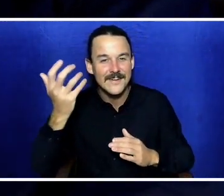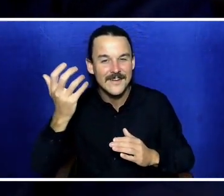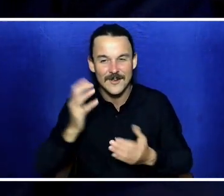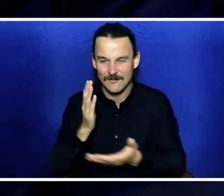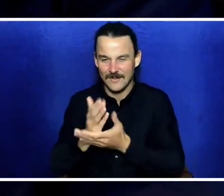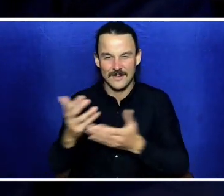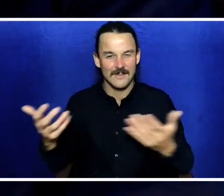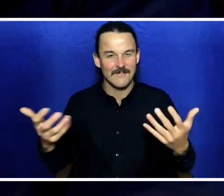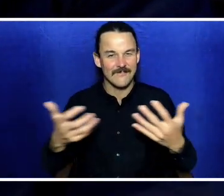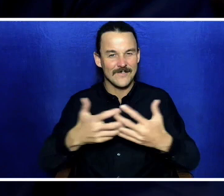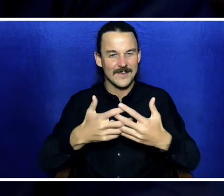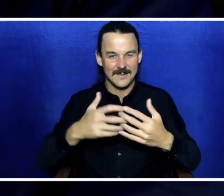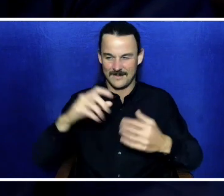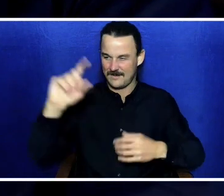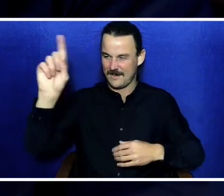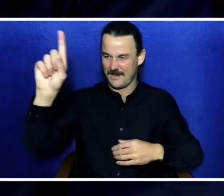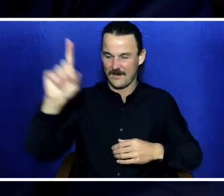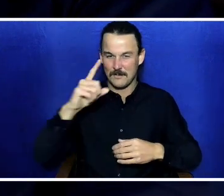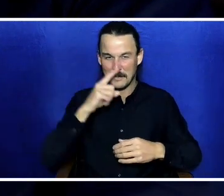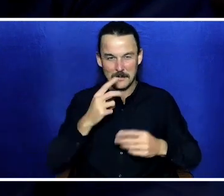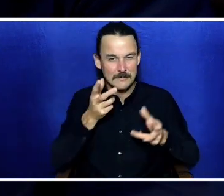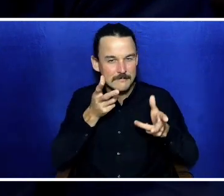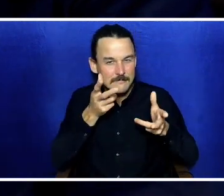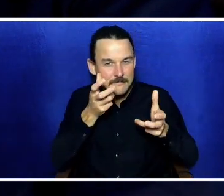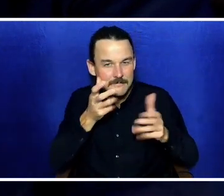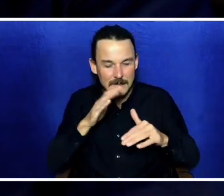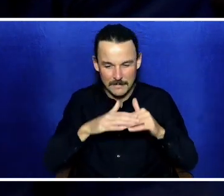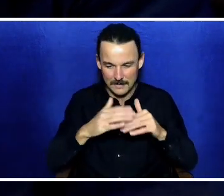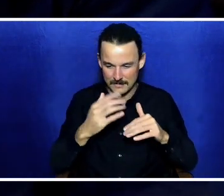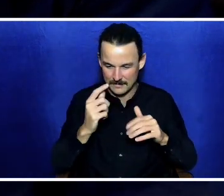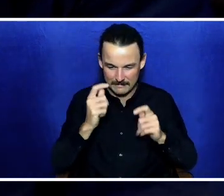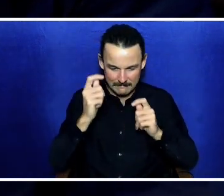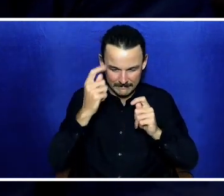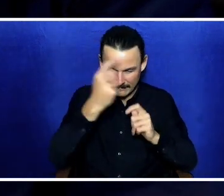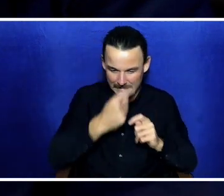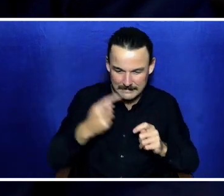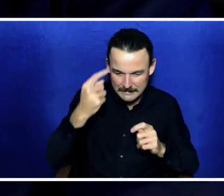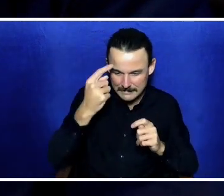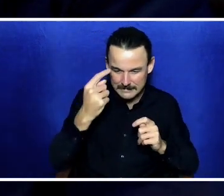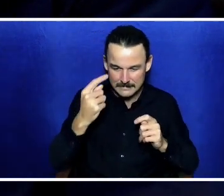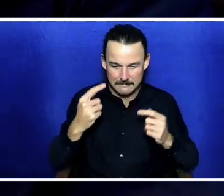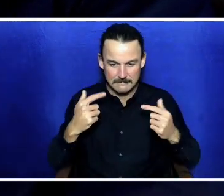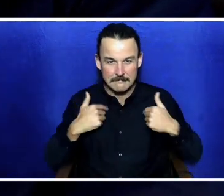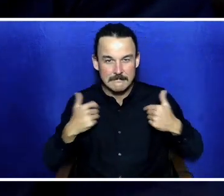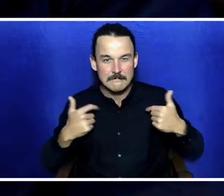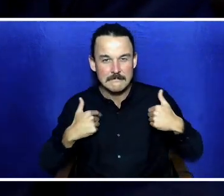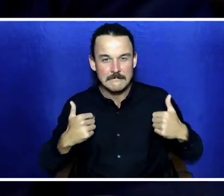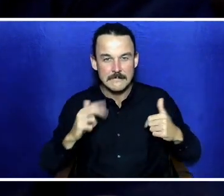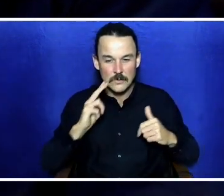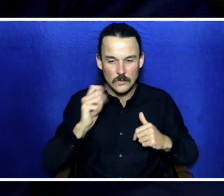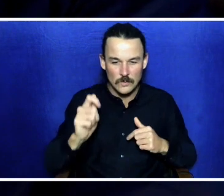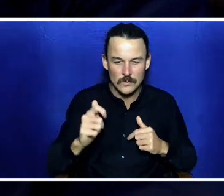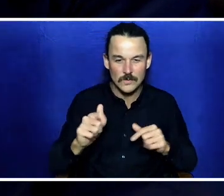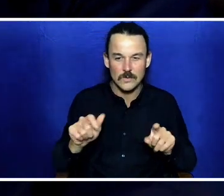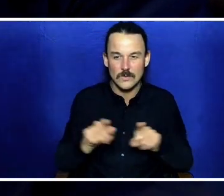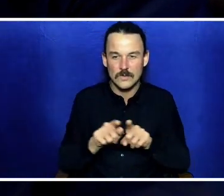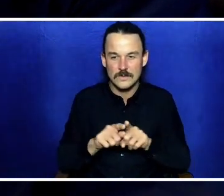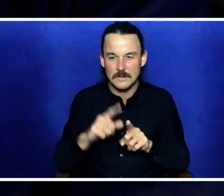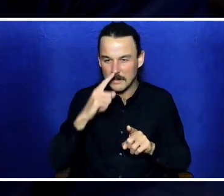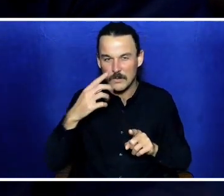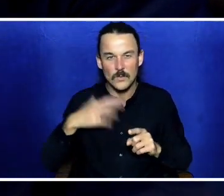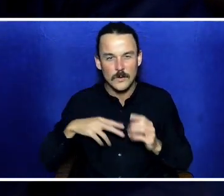think provide a platform for two very, very important younger